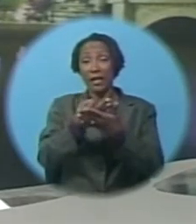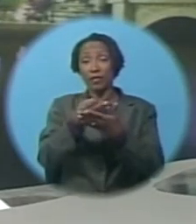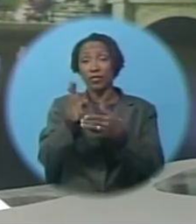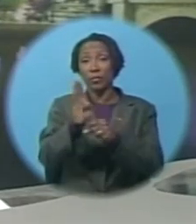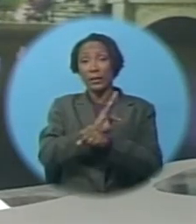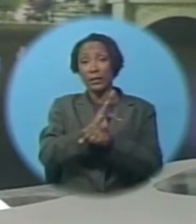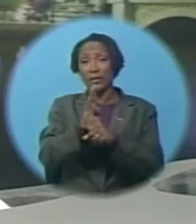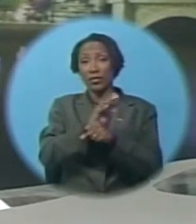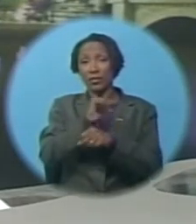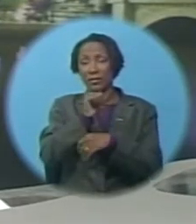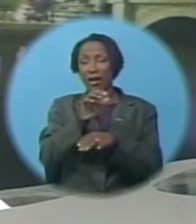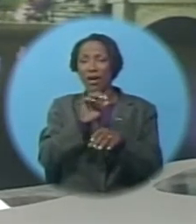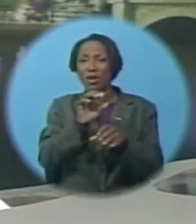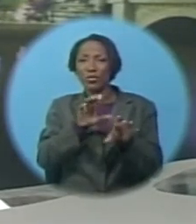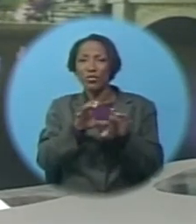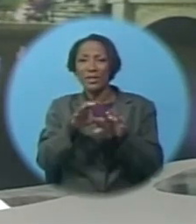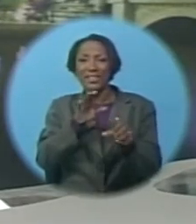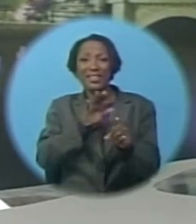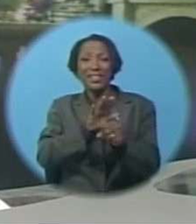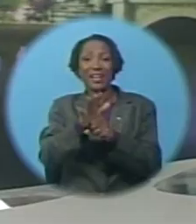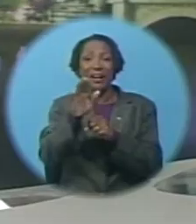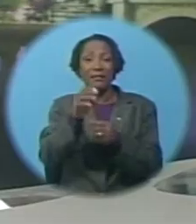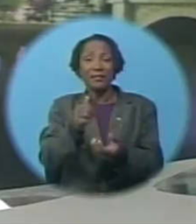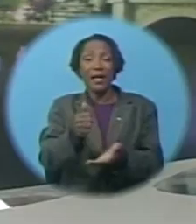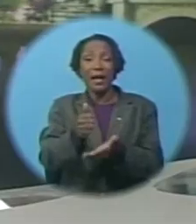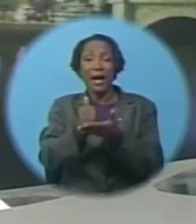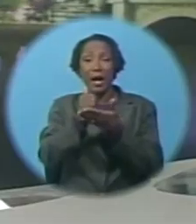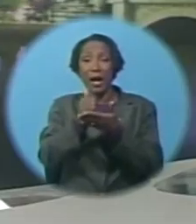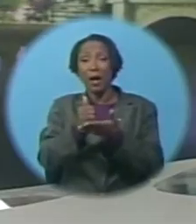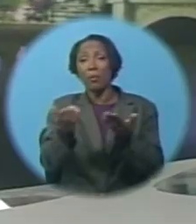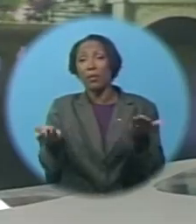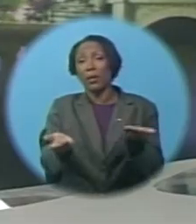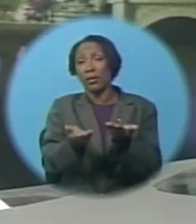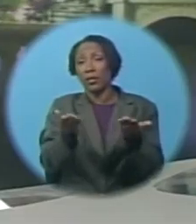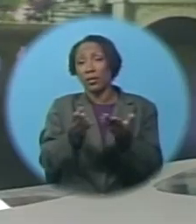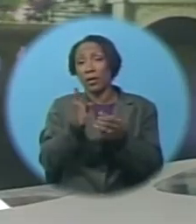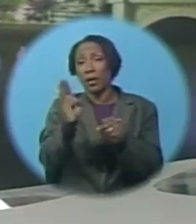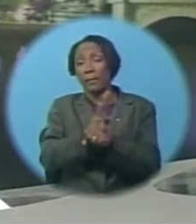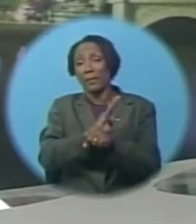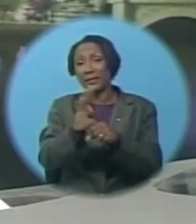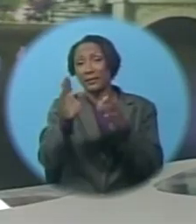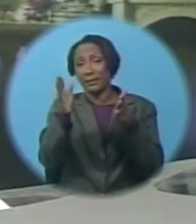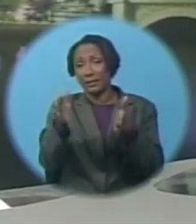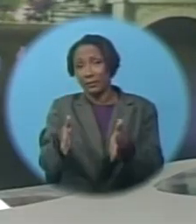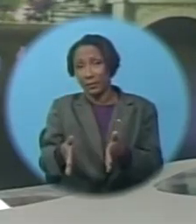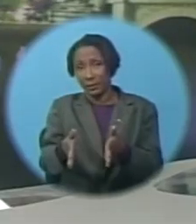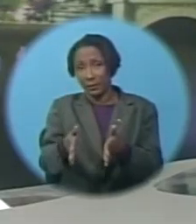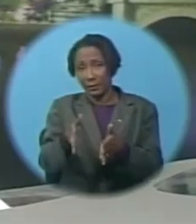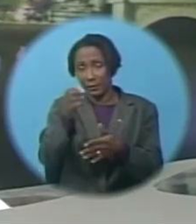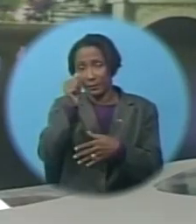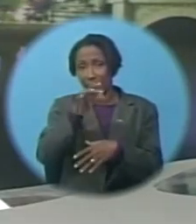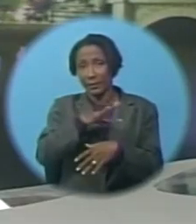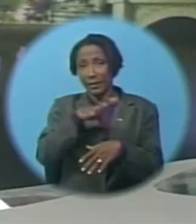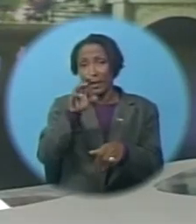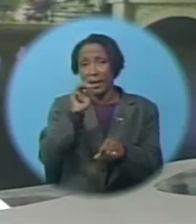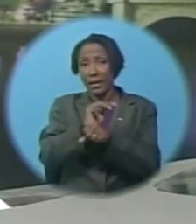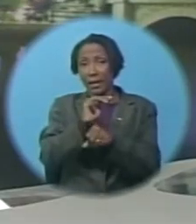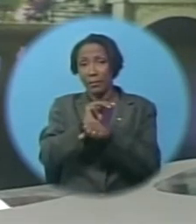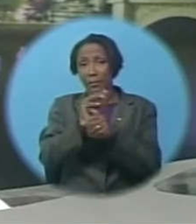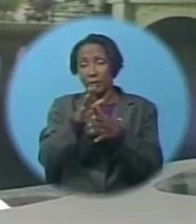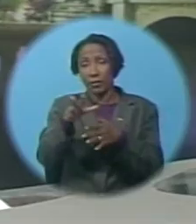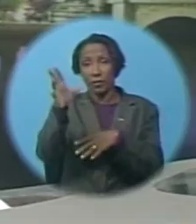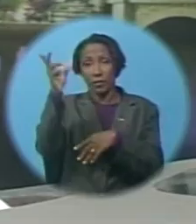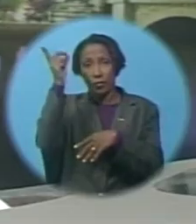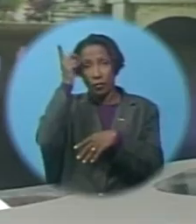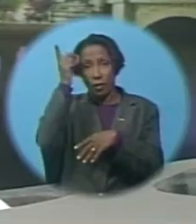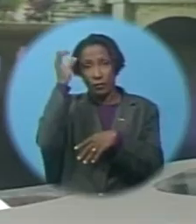for not doing enough to help local entrepreneurs. Minister Donville Innes, who's also Minister of Industry, International Business and